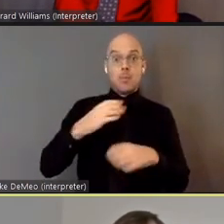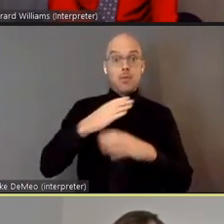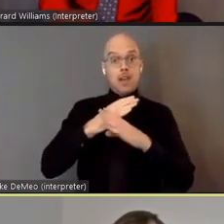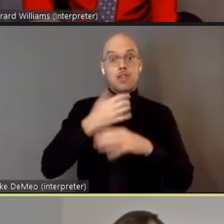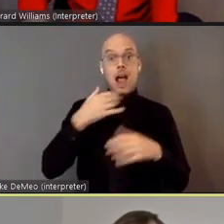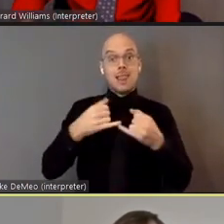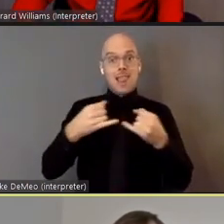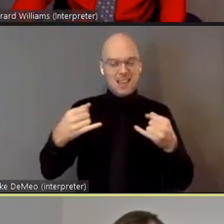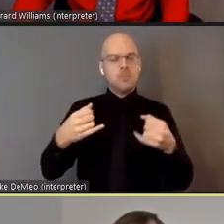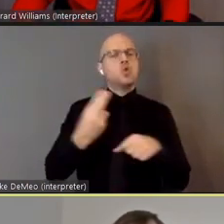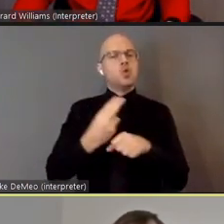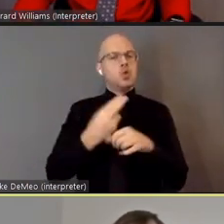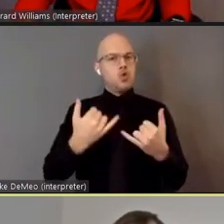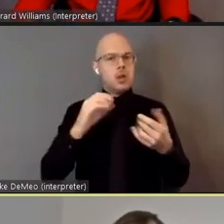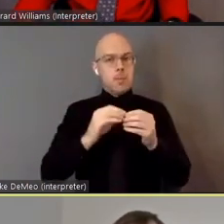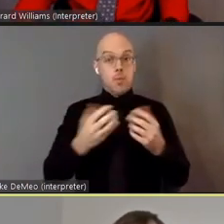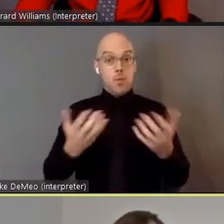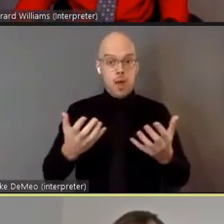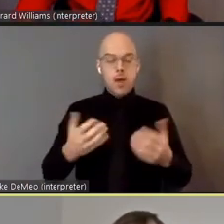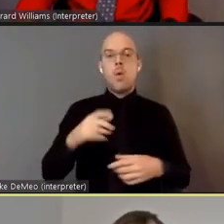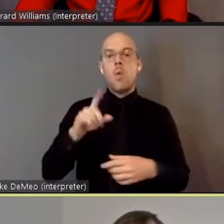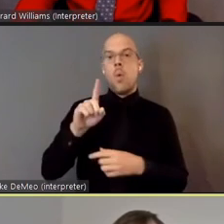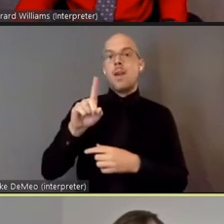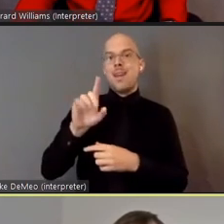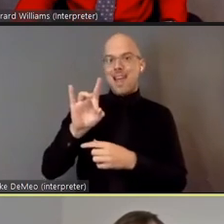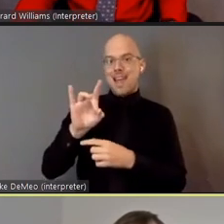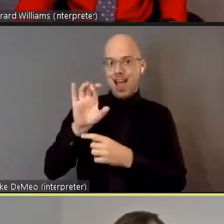the current number, which is